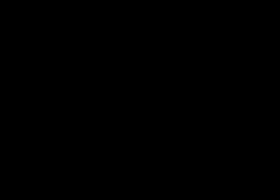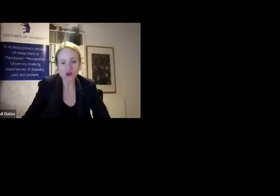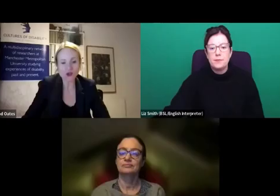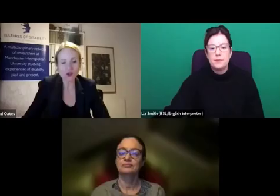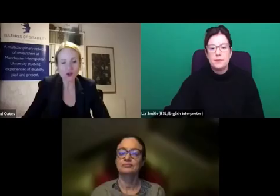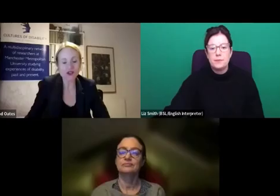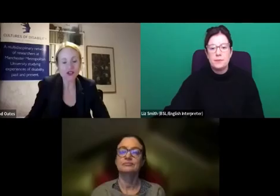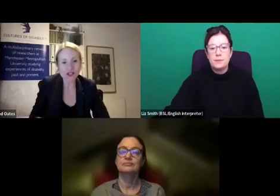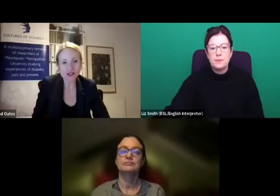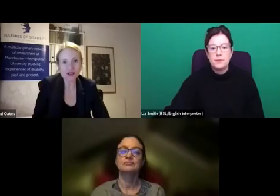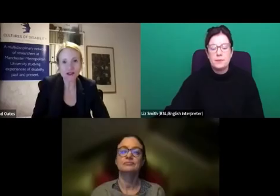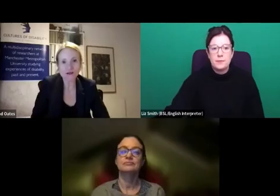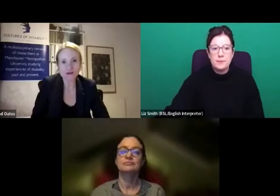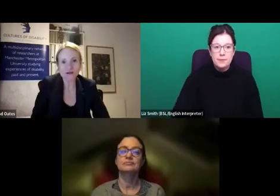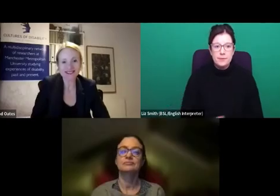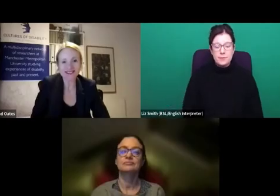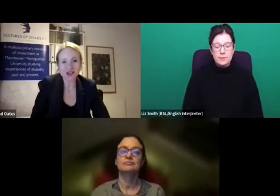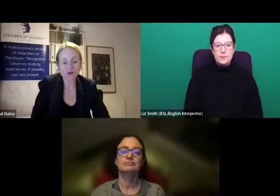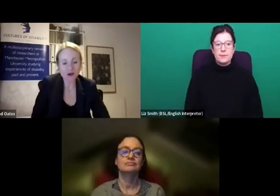To